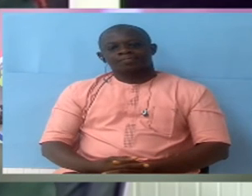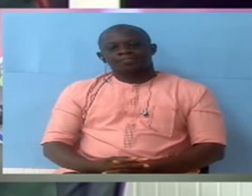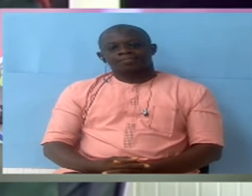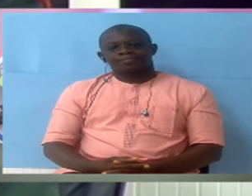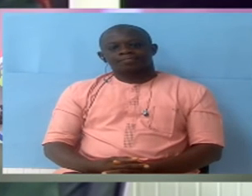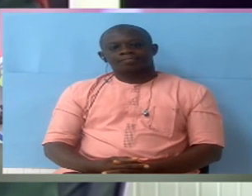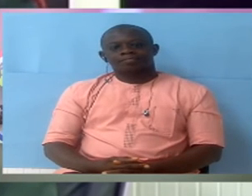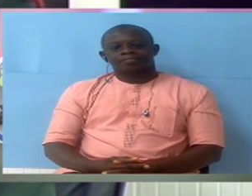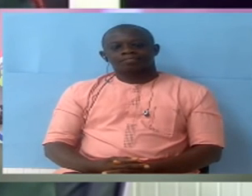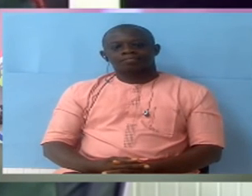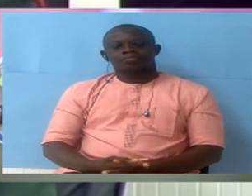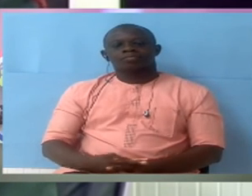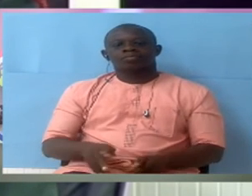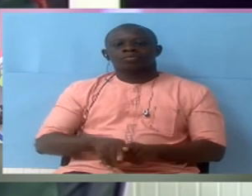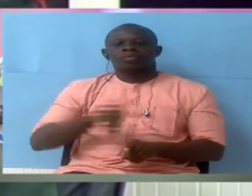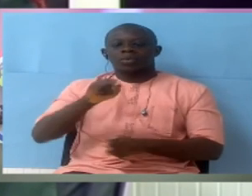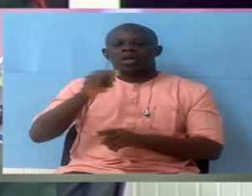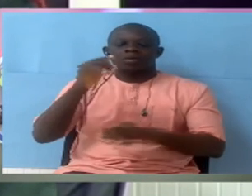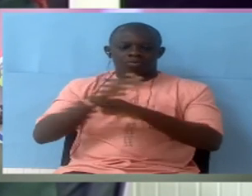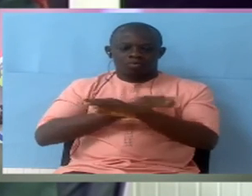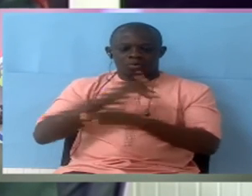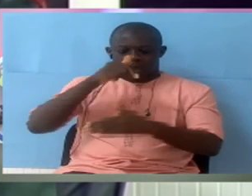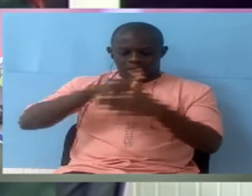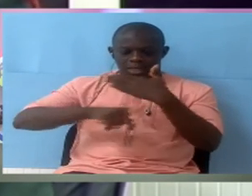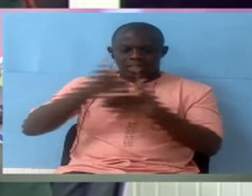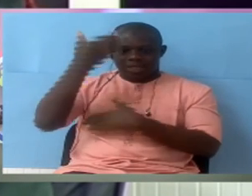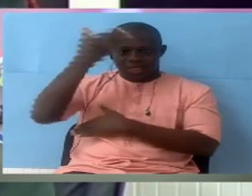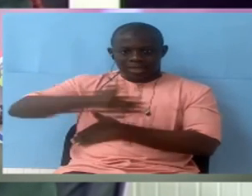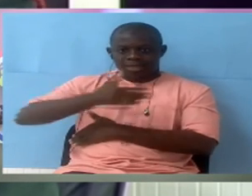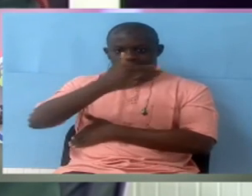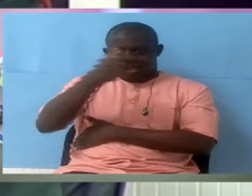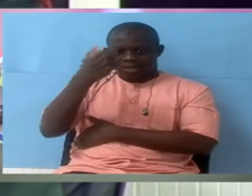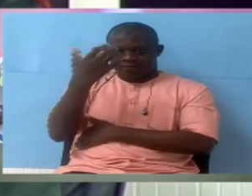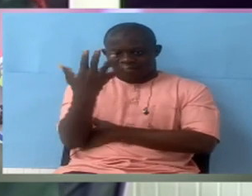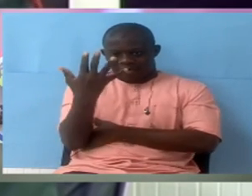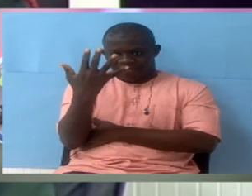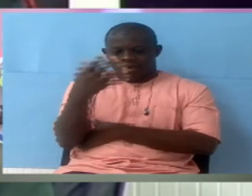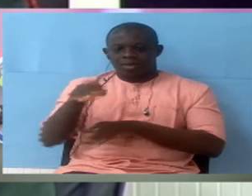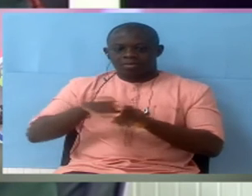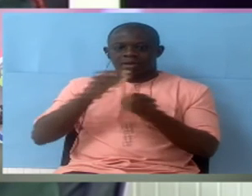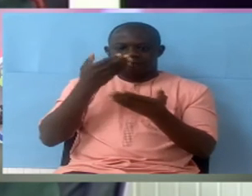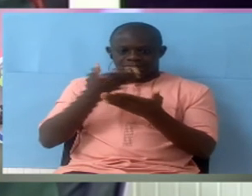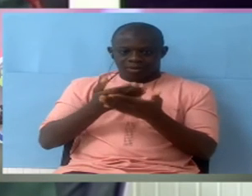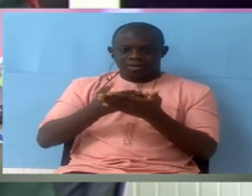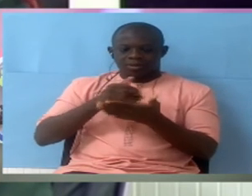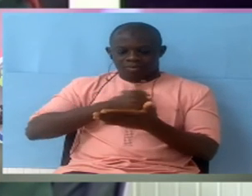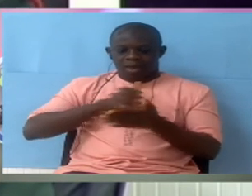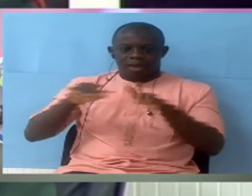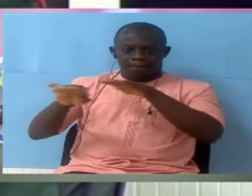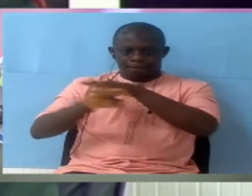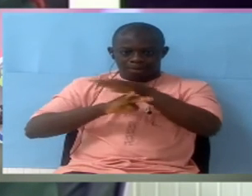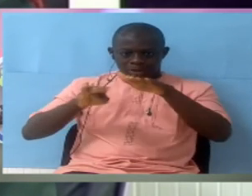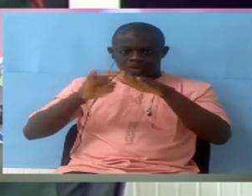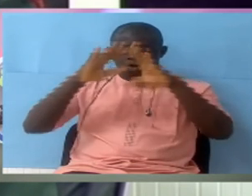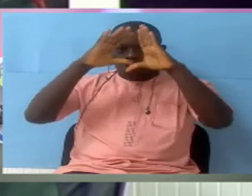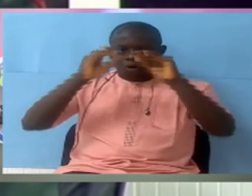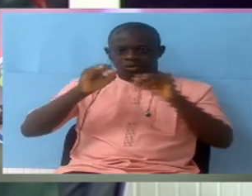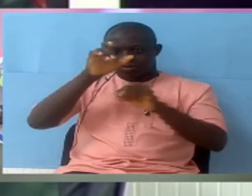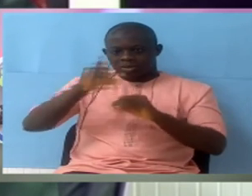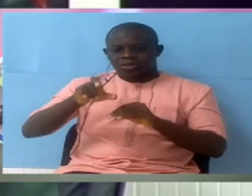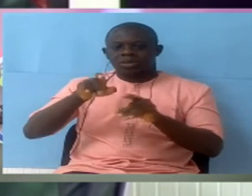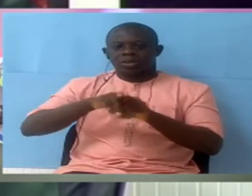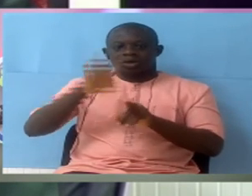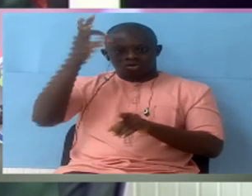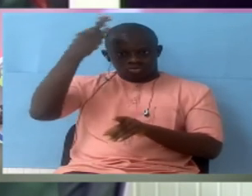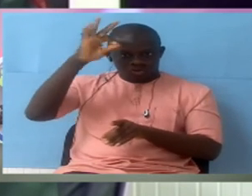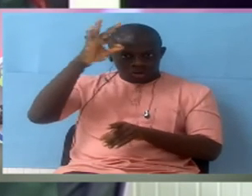cadet. That was in 1995 after completing my basic officer course in Turkey. Lolo 1995 la